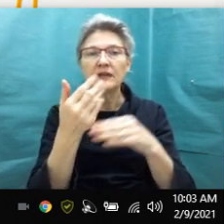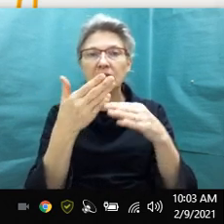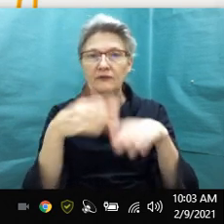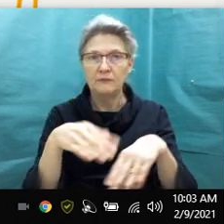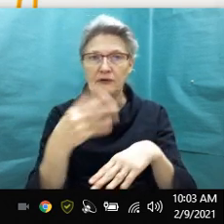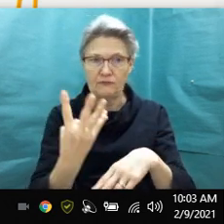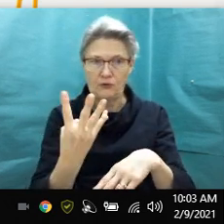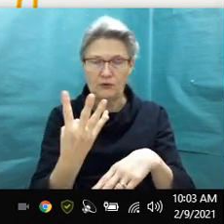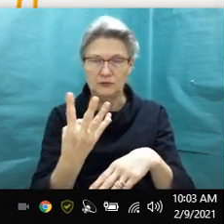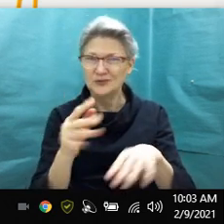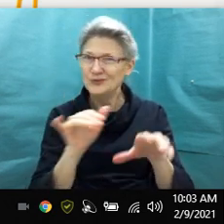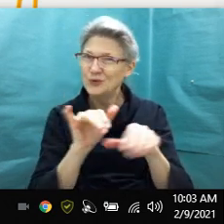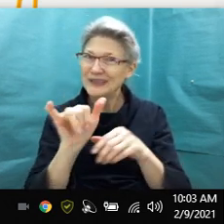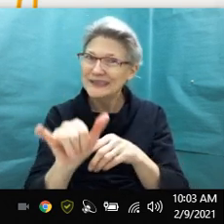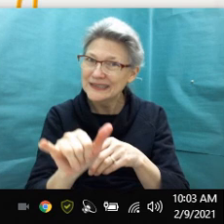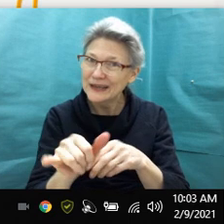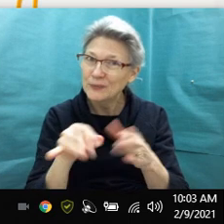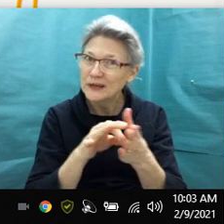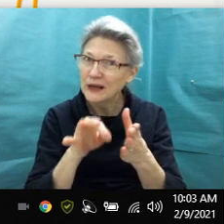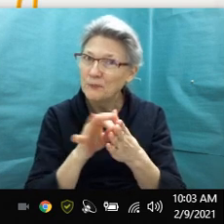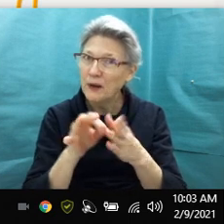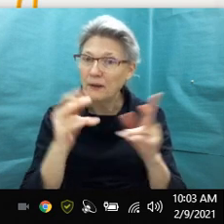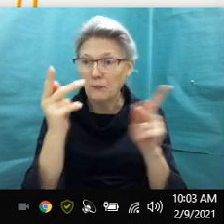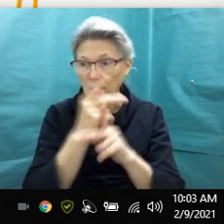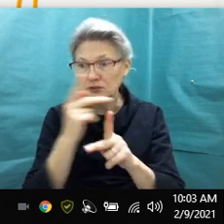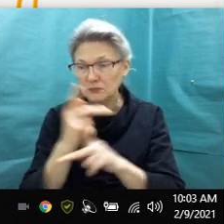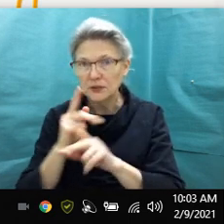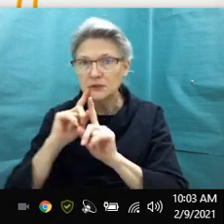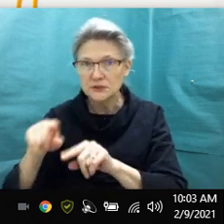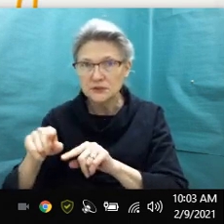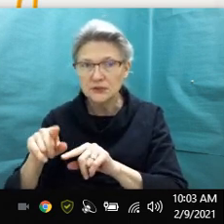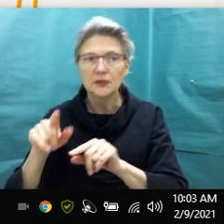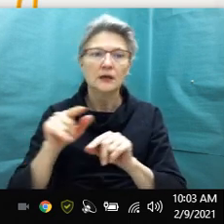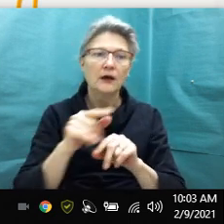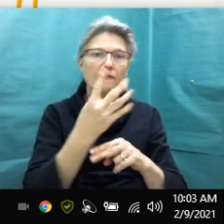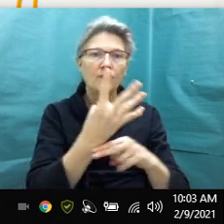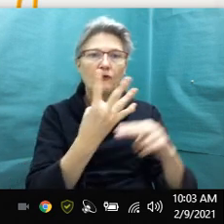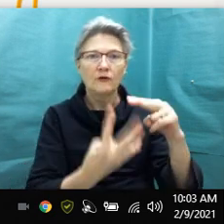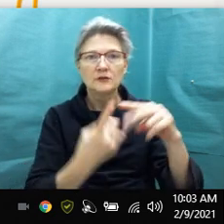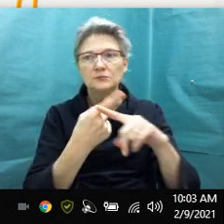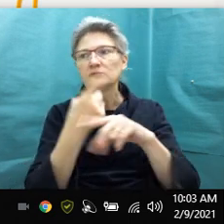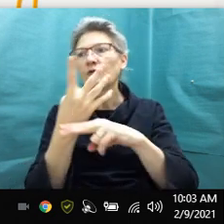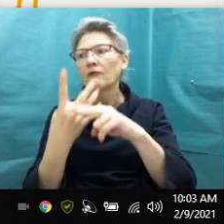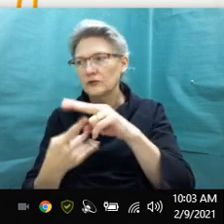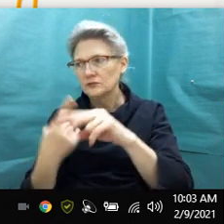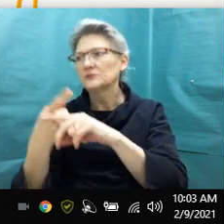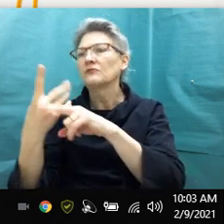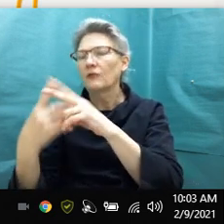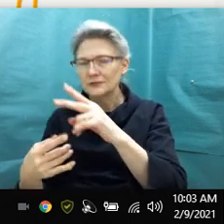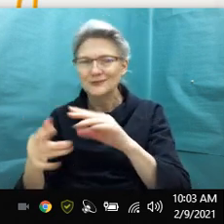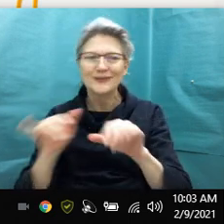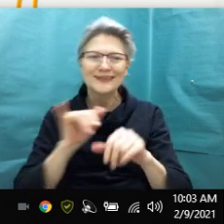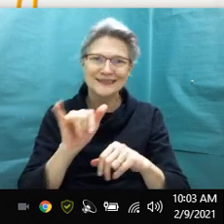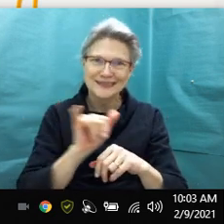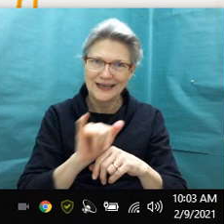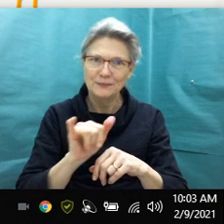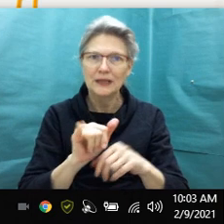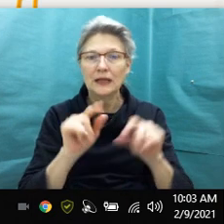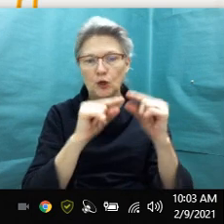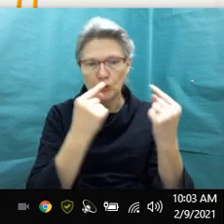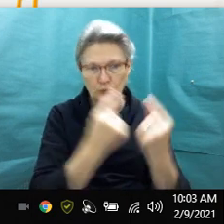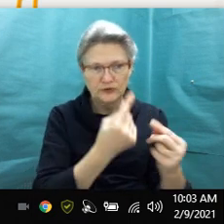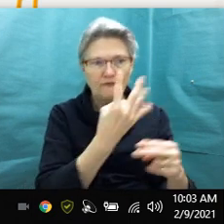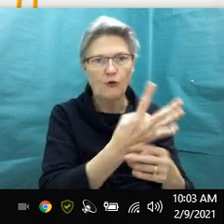thing when I count by the multiples, where I make wholes of 4/4 plus 4/4 plus 4/4 and so on. I'm really doing the same thing because I'm taking groups